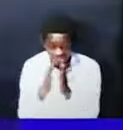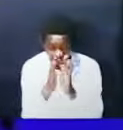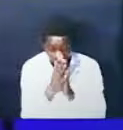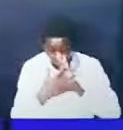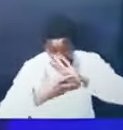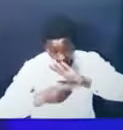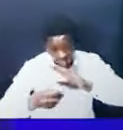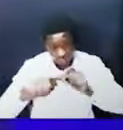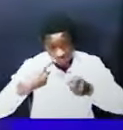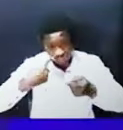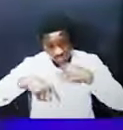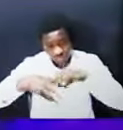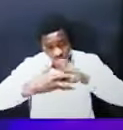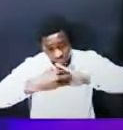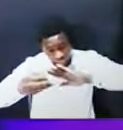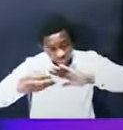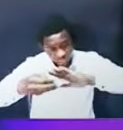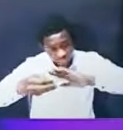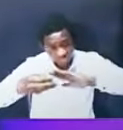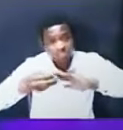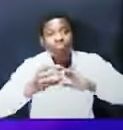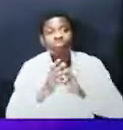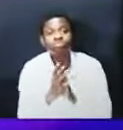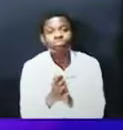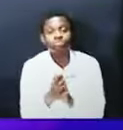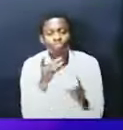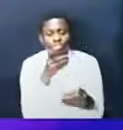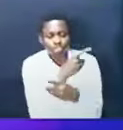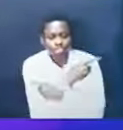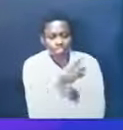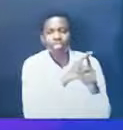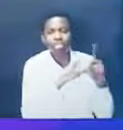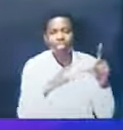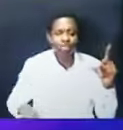prayer. So why you cried? What? Bomodin kasansemi edimechi. Dear